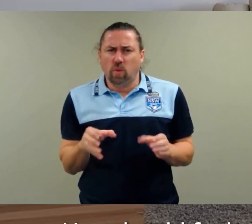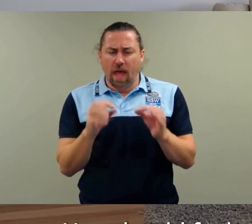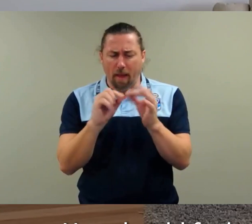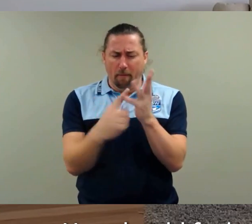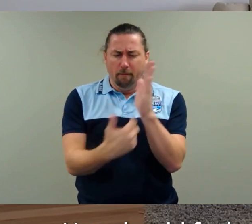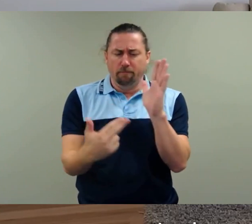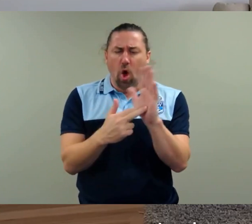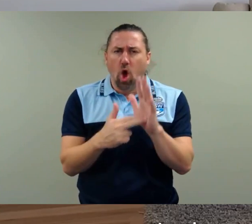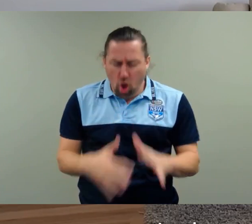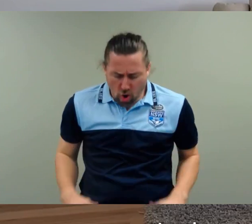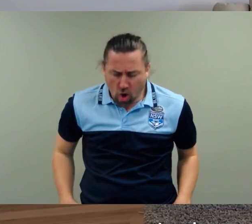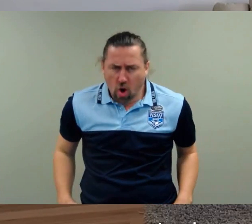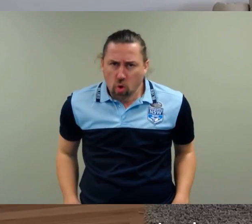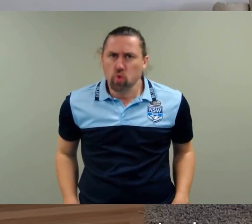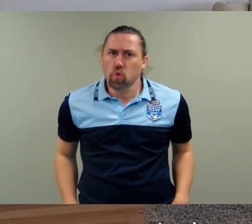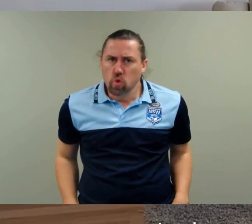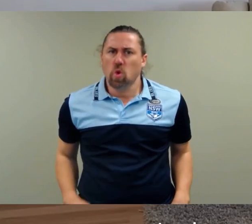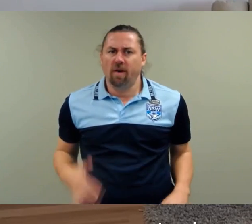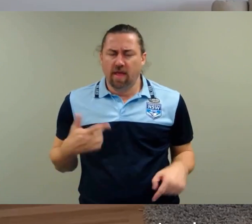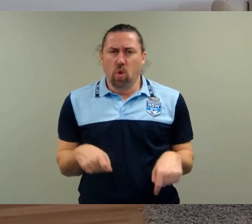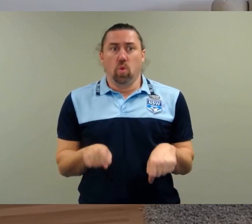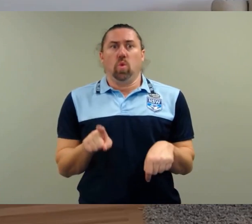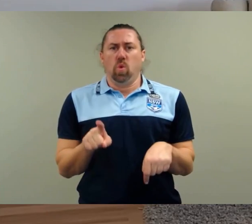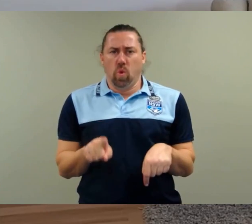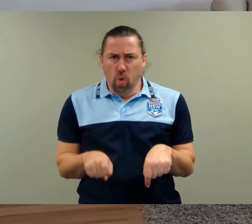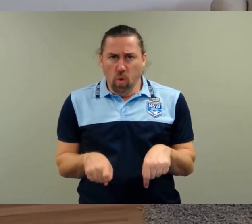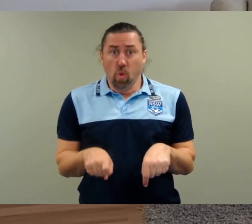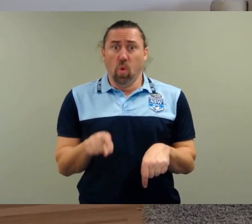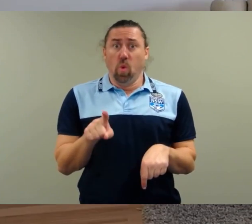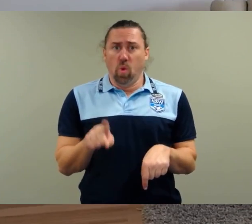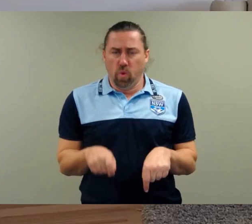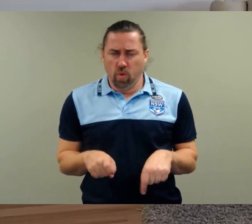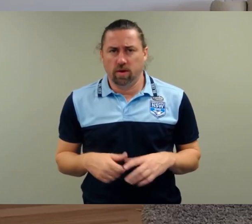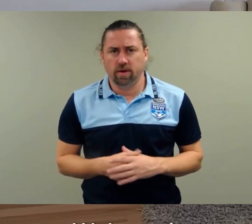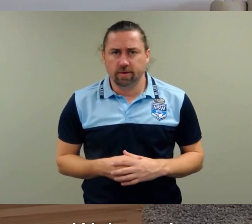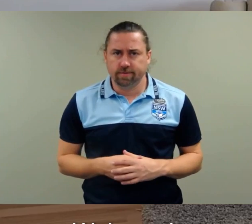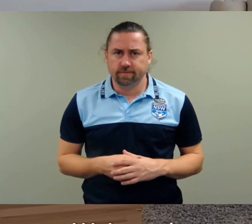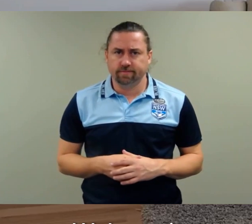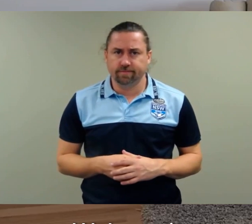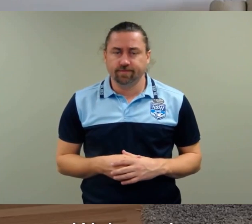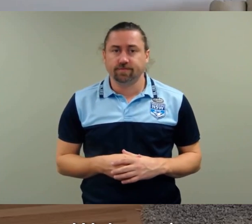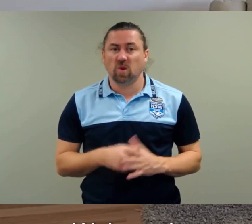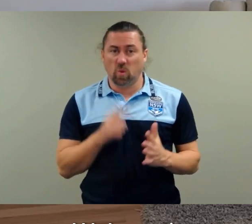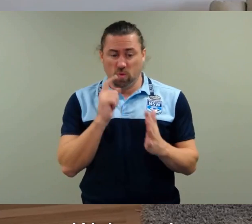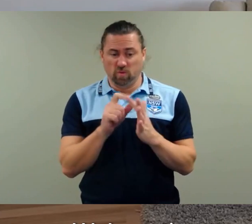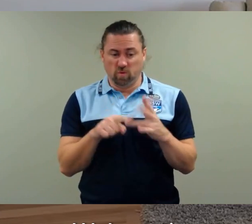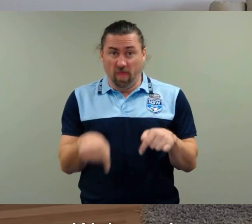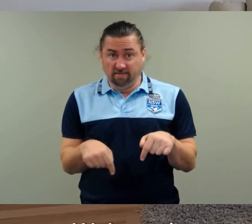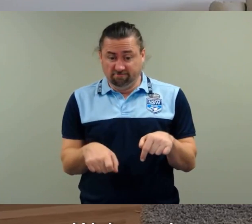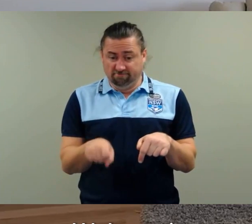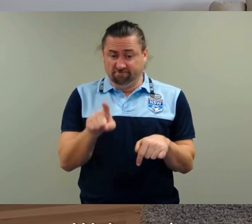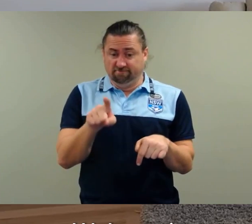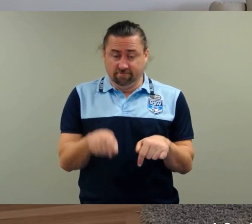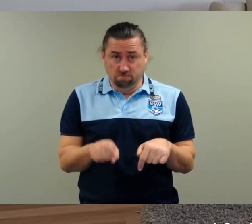and burn sensation in the muscle at the top of your leg as you're doing this exercise. We're going to perform the leg